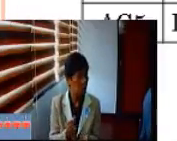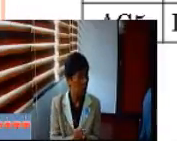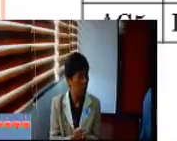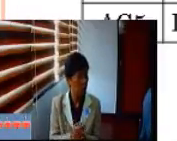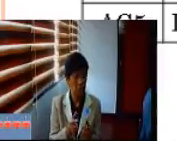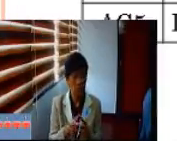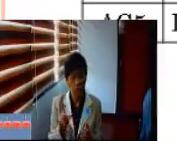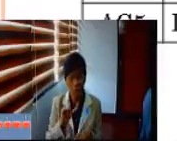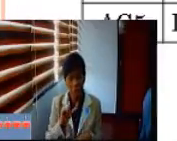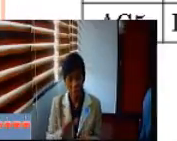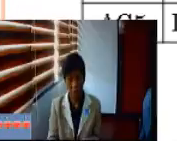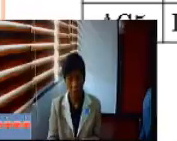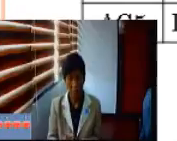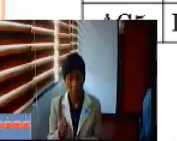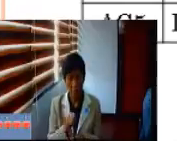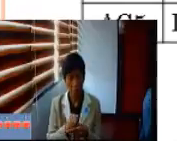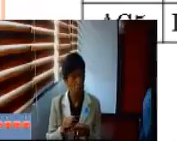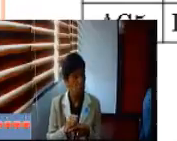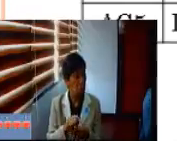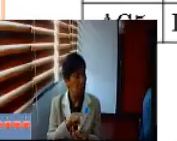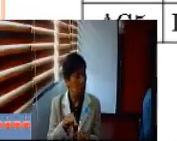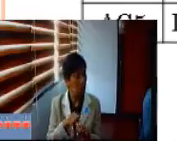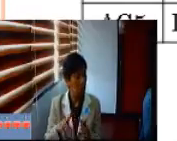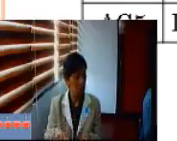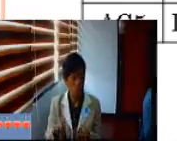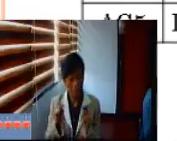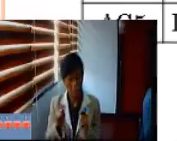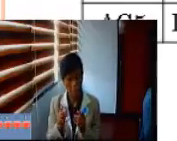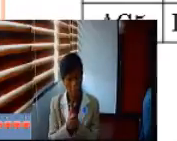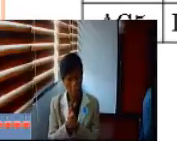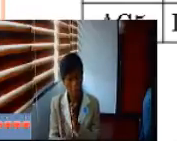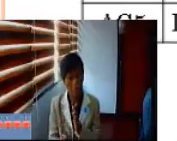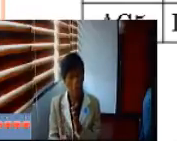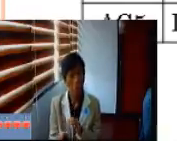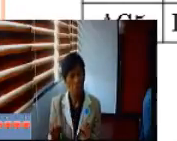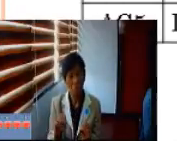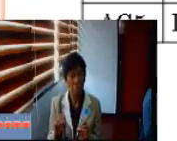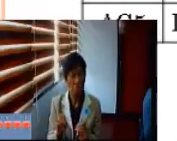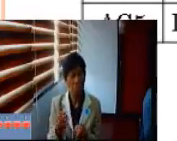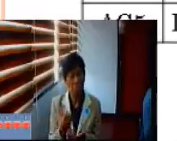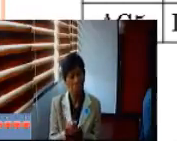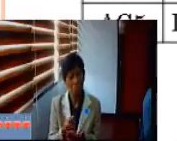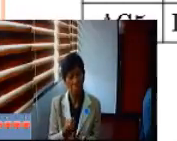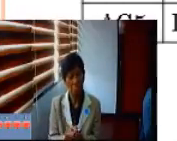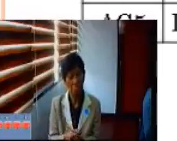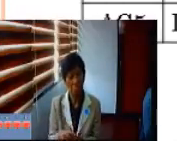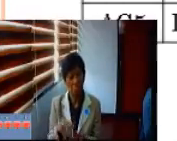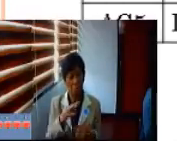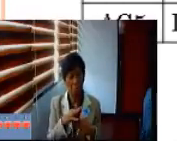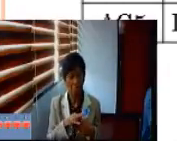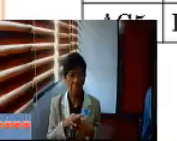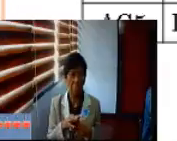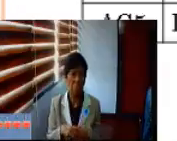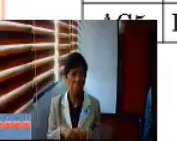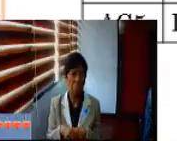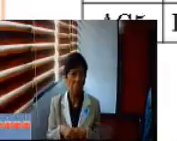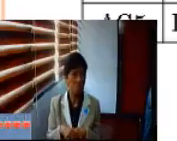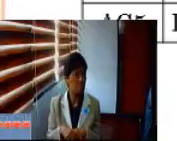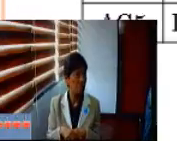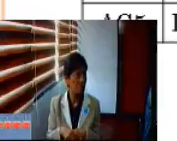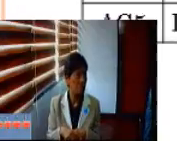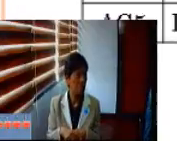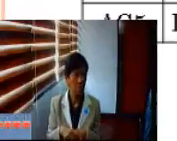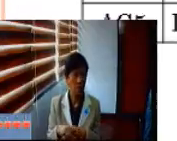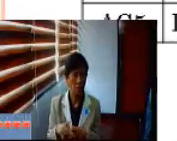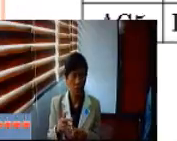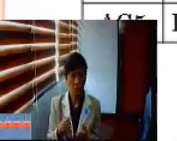score na in terms of adaptive capacity. Wala pong masyadong income. The organizations that support climate